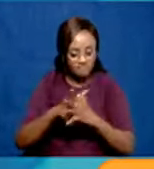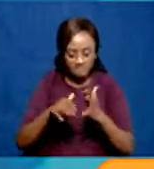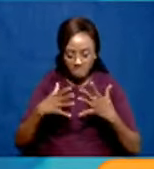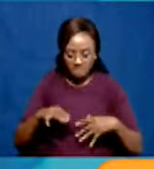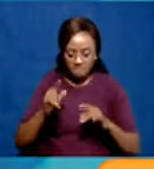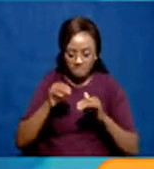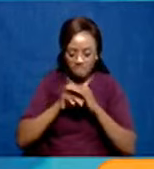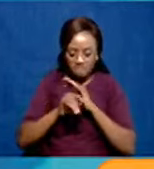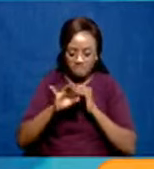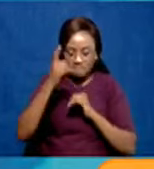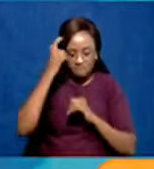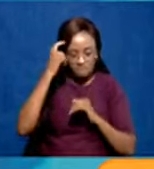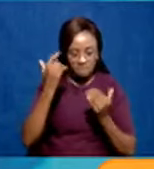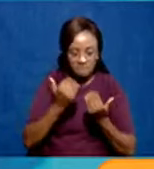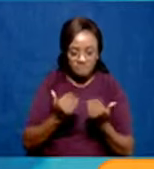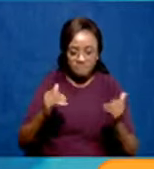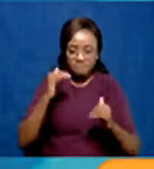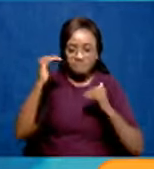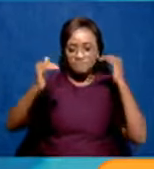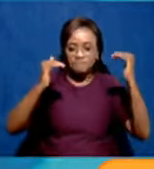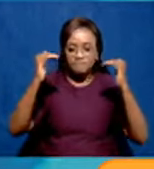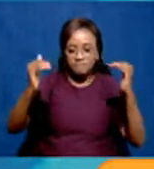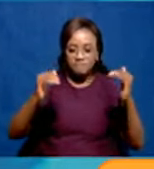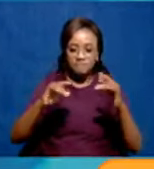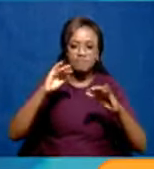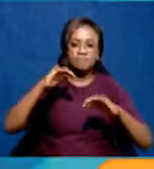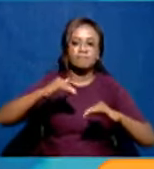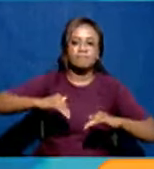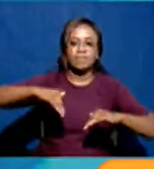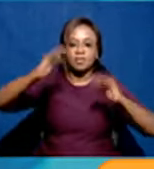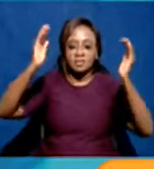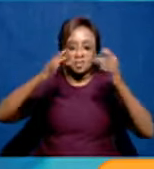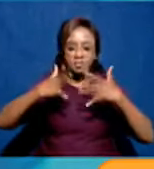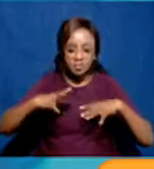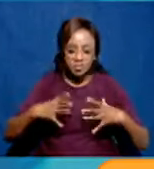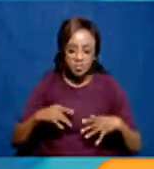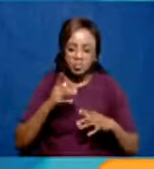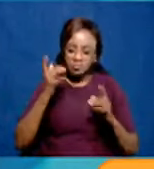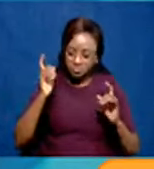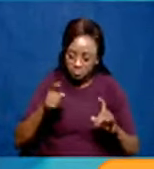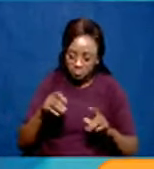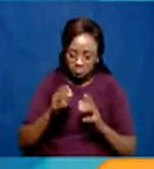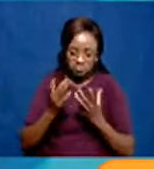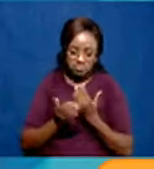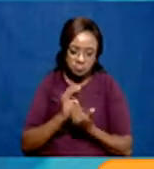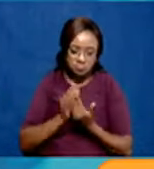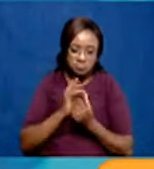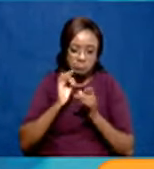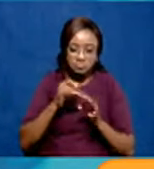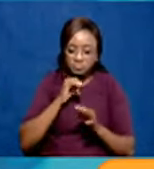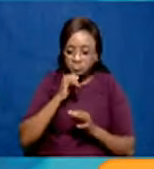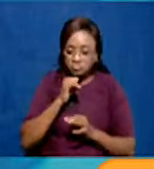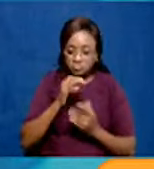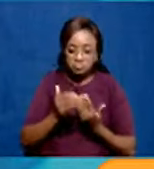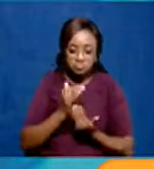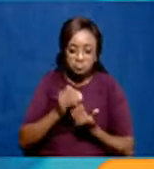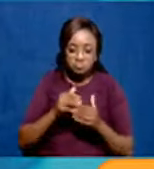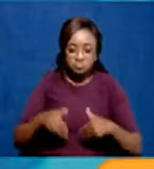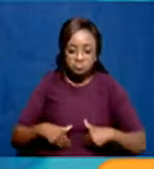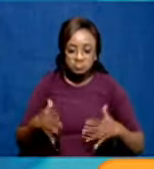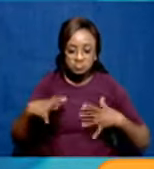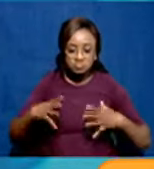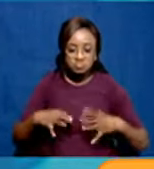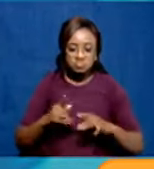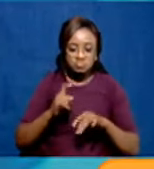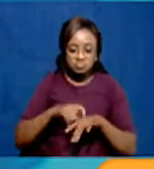that children, adolescents, adults equally need care. And if we don't take care of young people as they grow up, they will